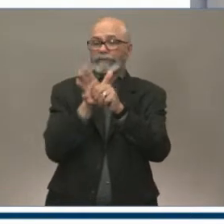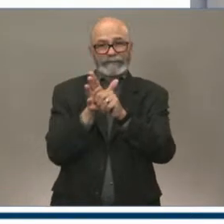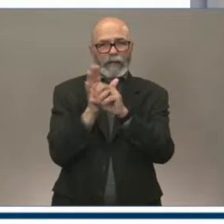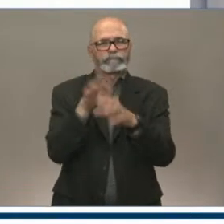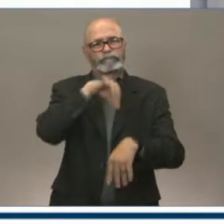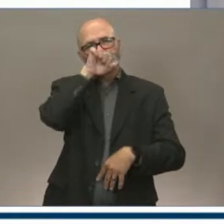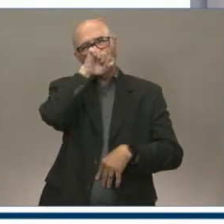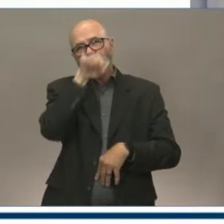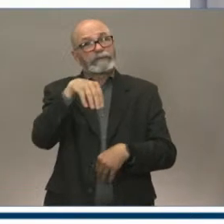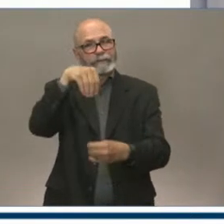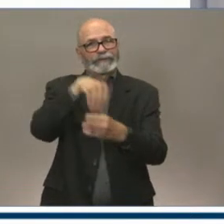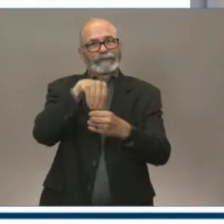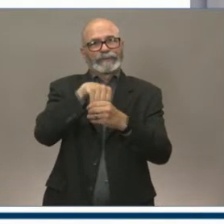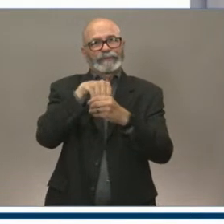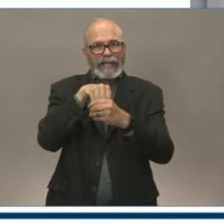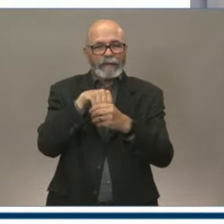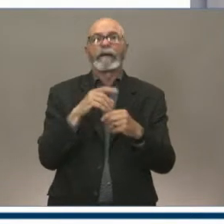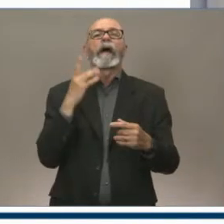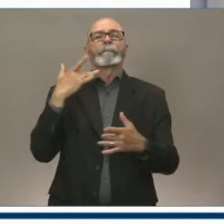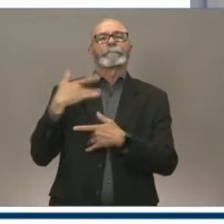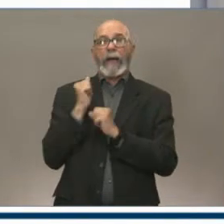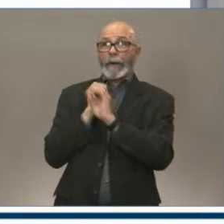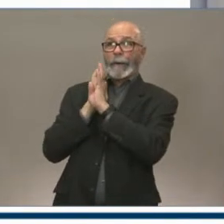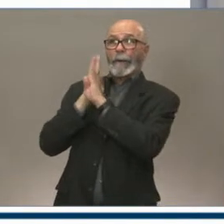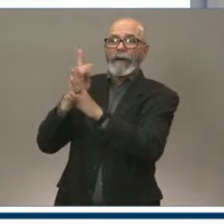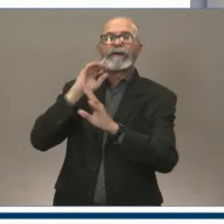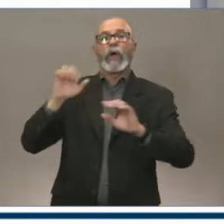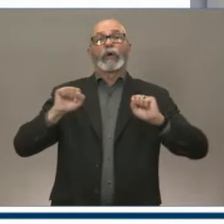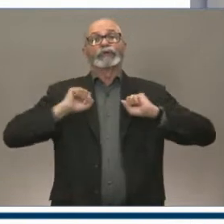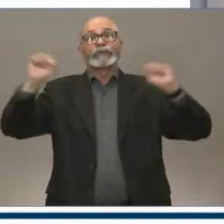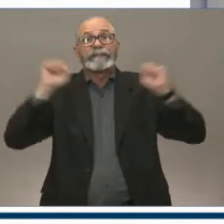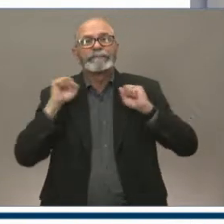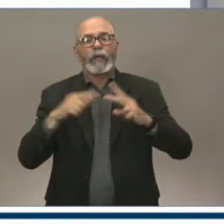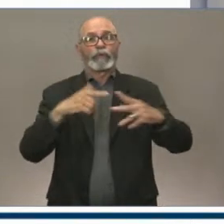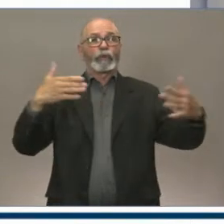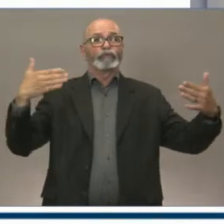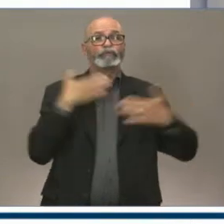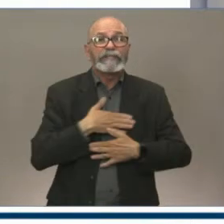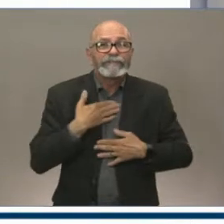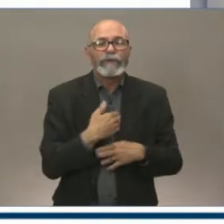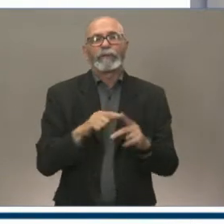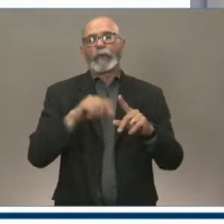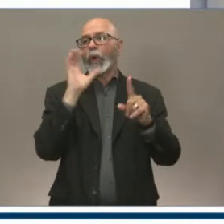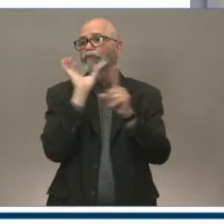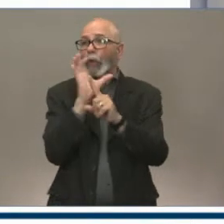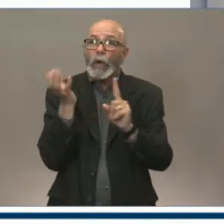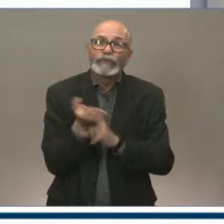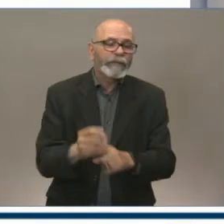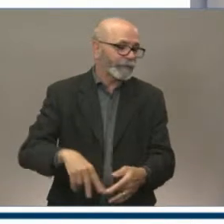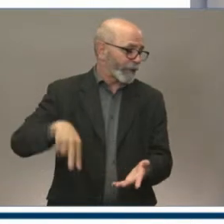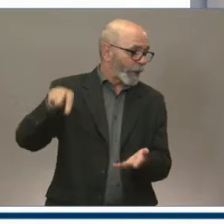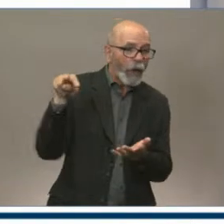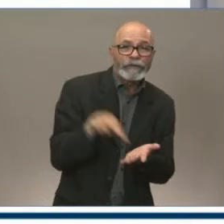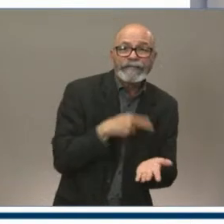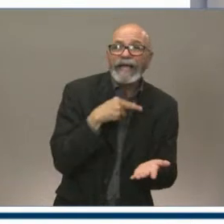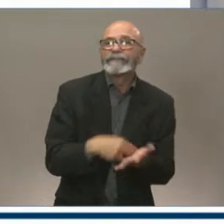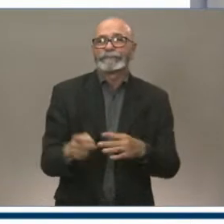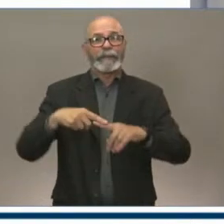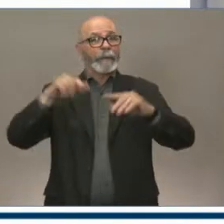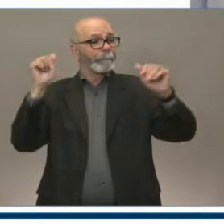inside. Gyms, pools, indoor recreation and cultural events, dance and theatre, all closed for the next 2